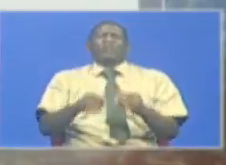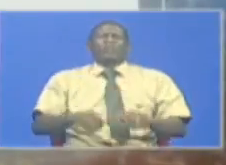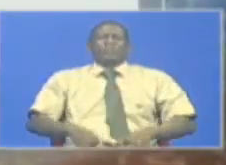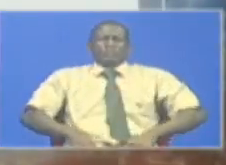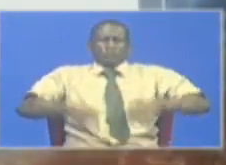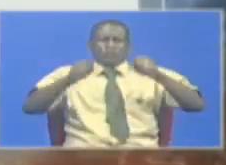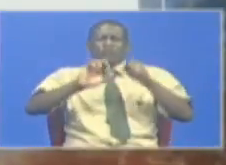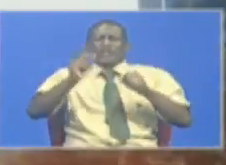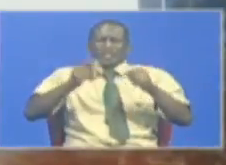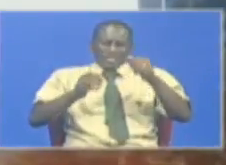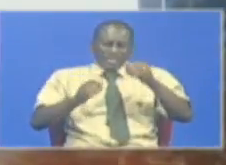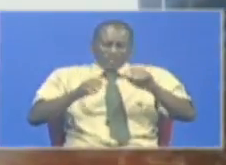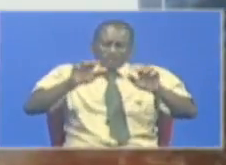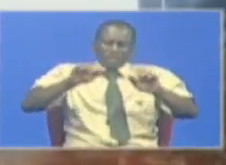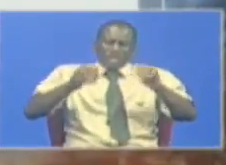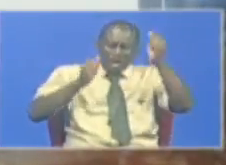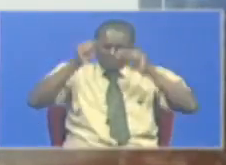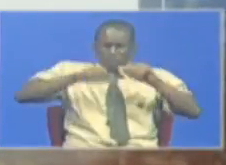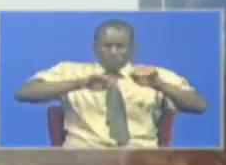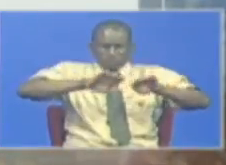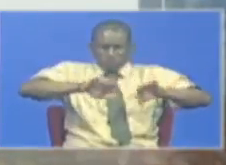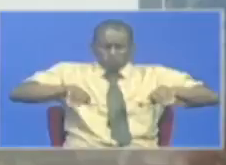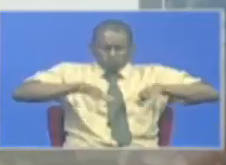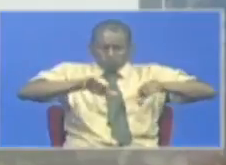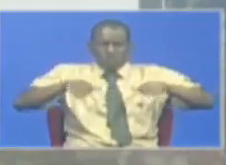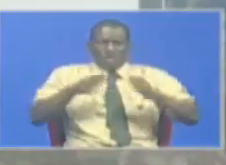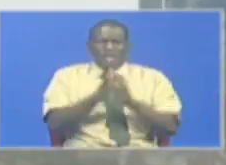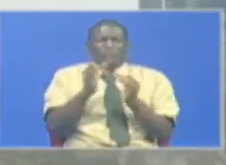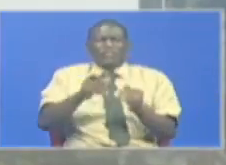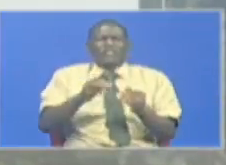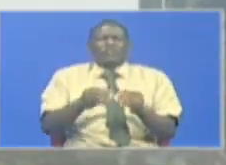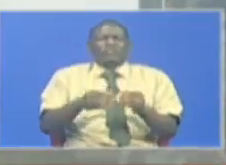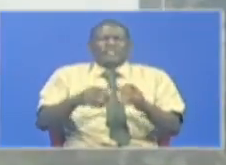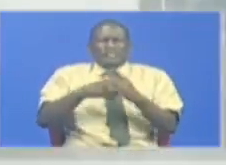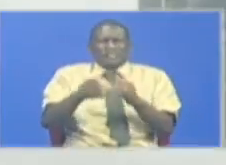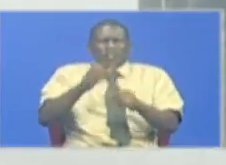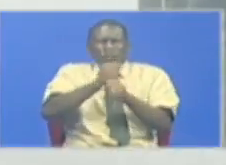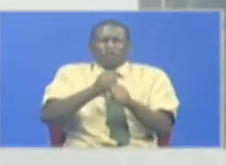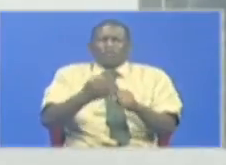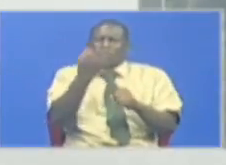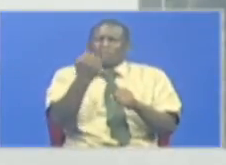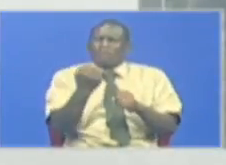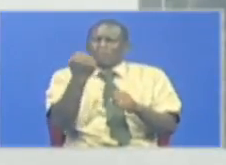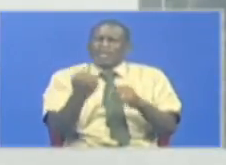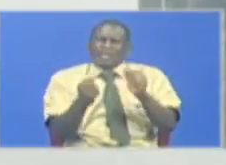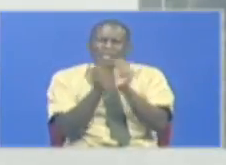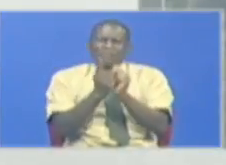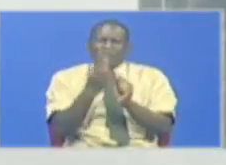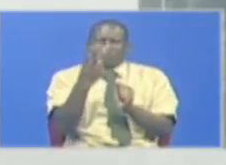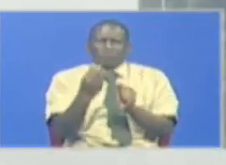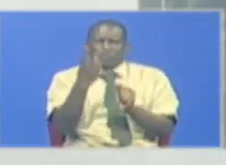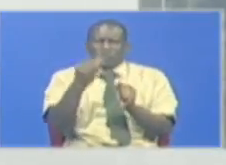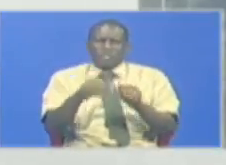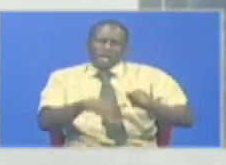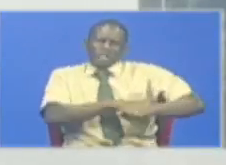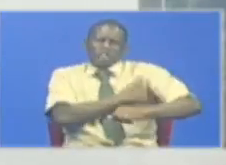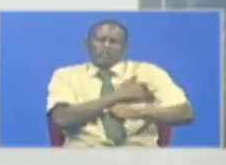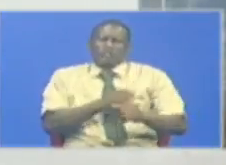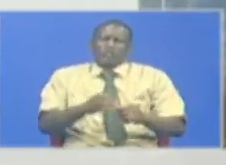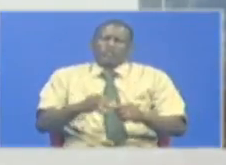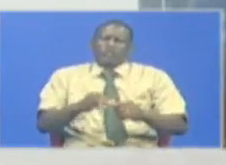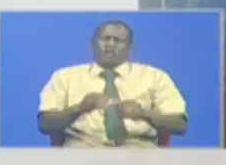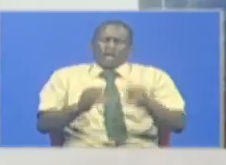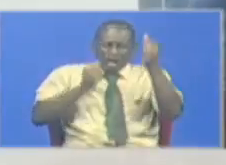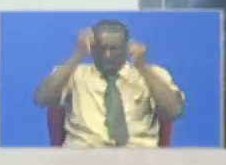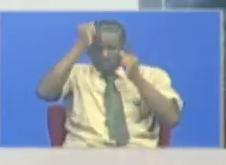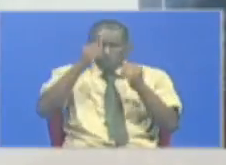Navy. The three officers are expected to assume office on May 11, 2020. The outgoing Chief of Defense Forces, General Mwadhebe, was